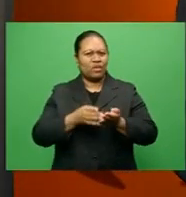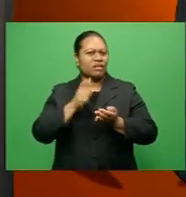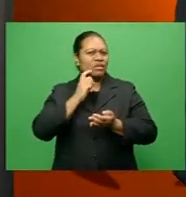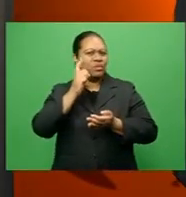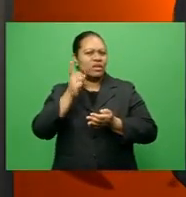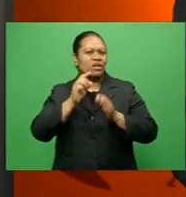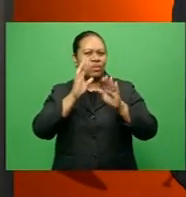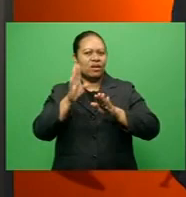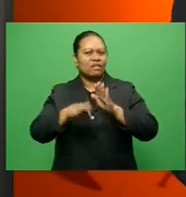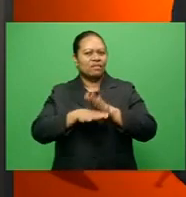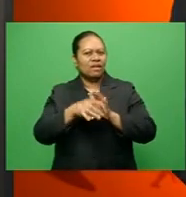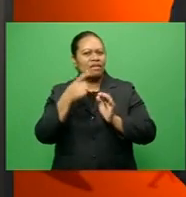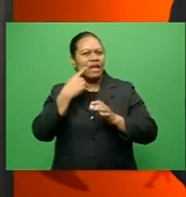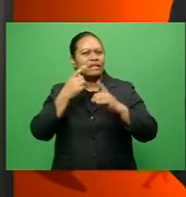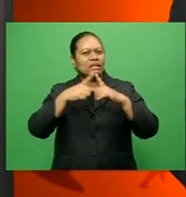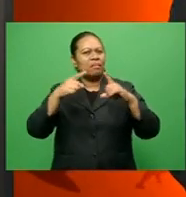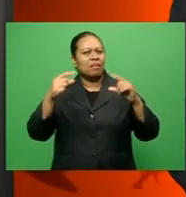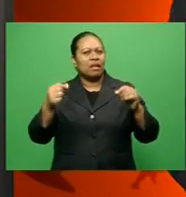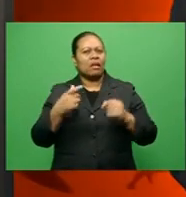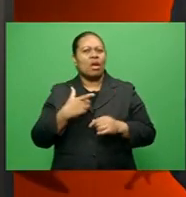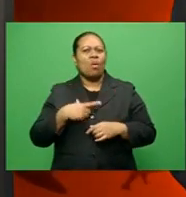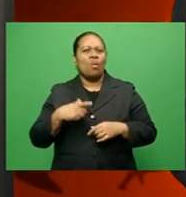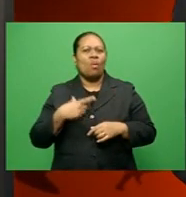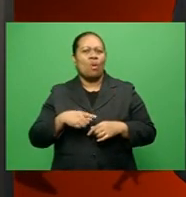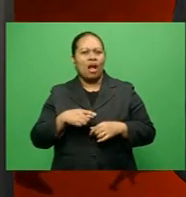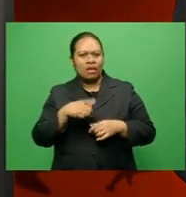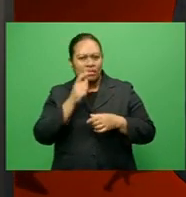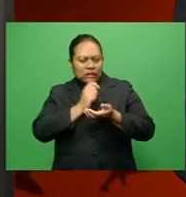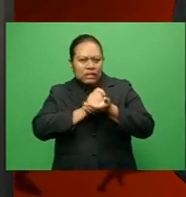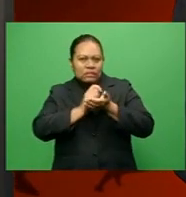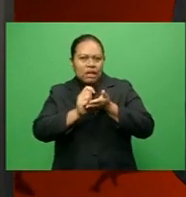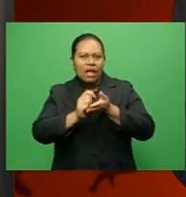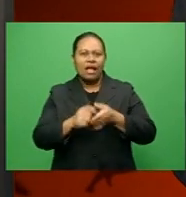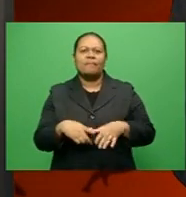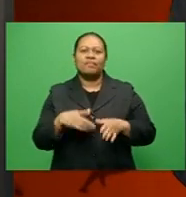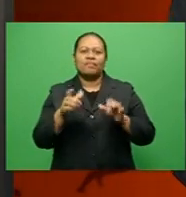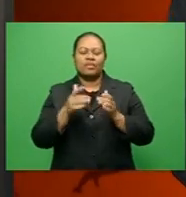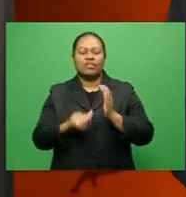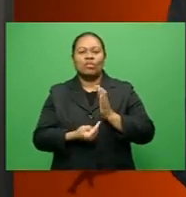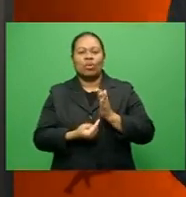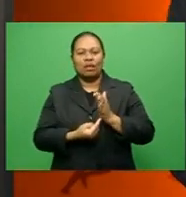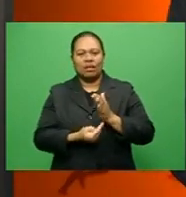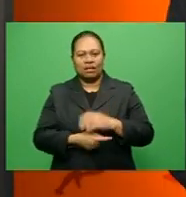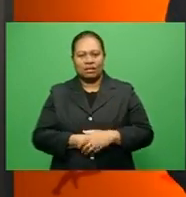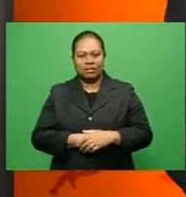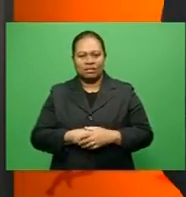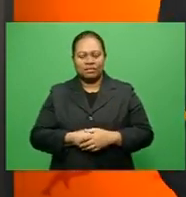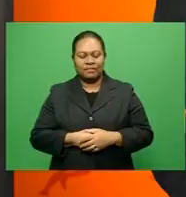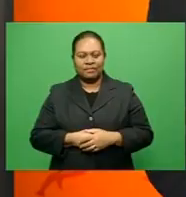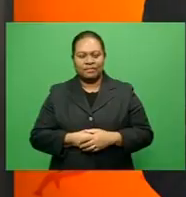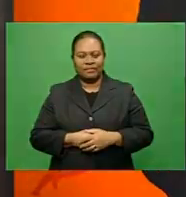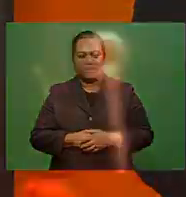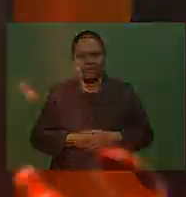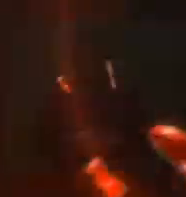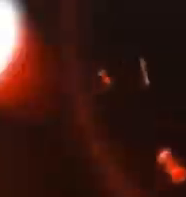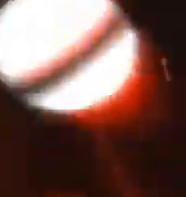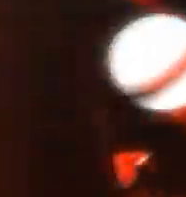wonderful, find out why Japan has installed transparent public toilets. There's some more coming up.